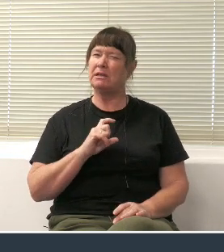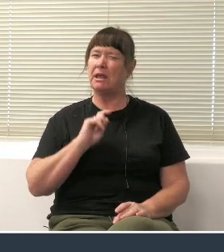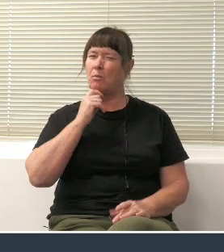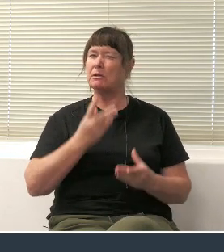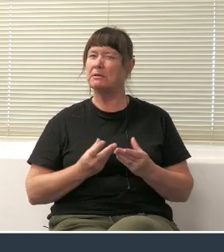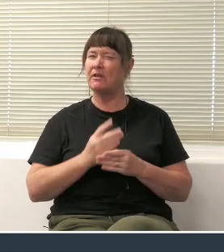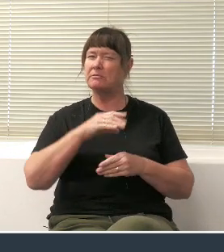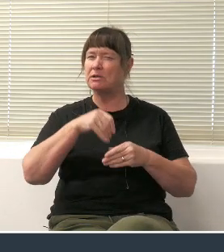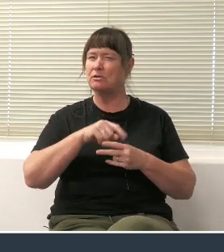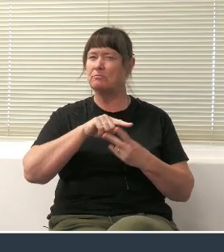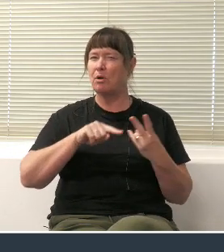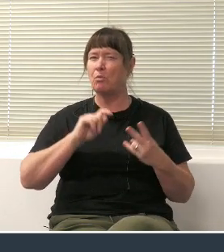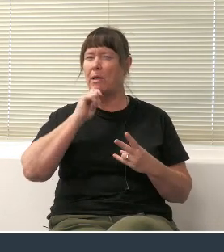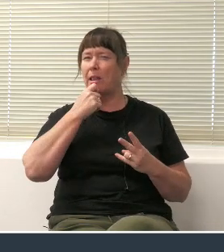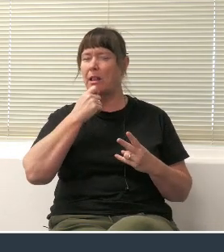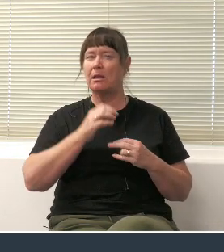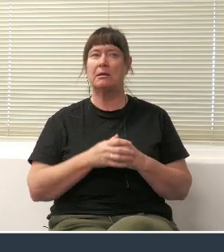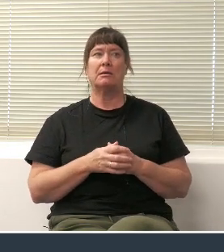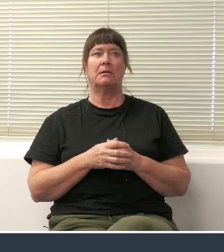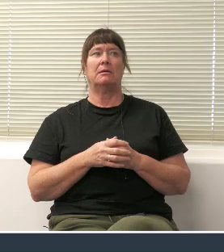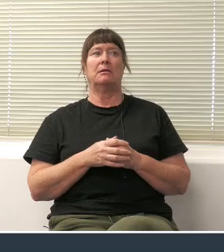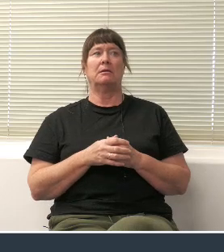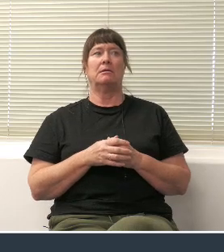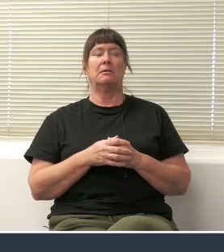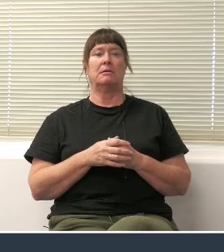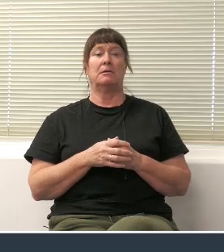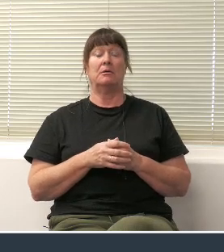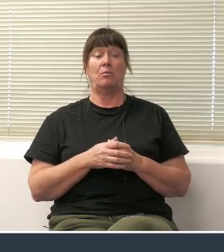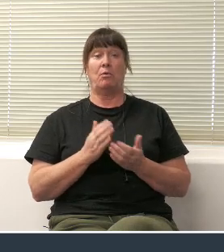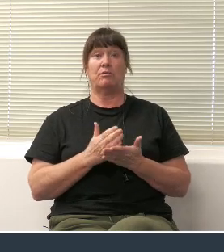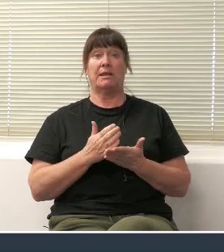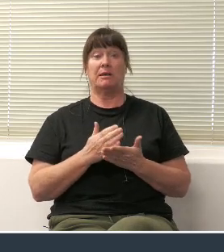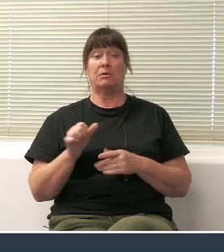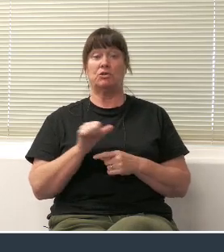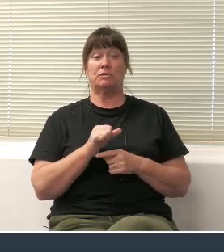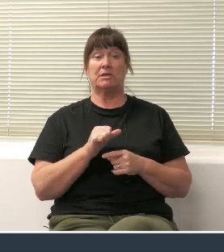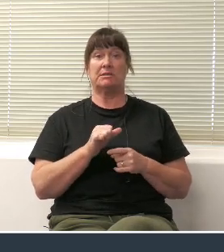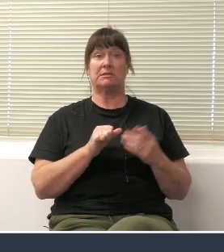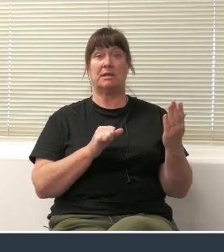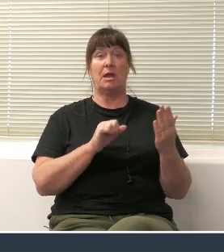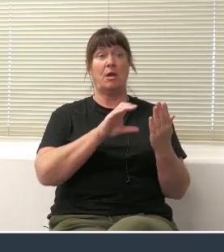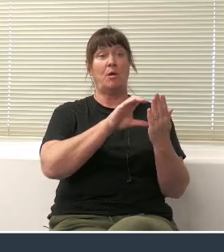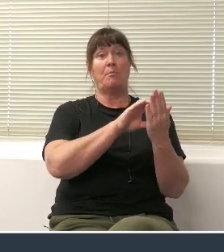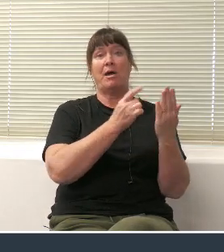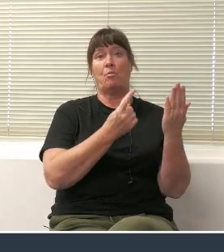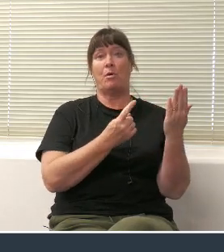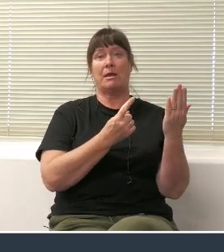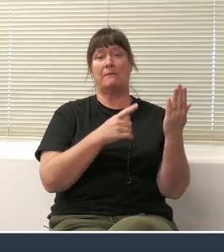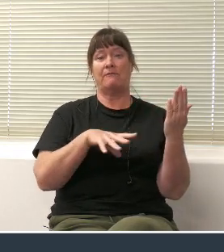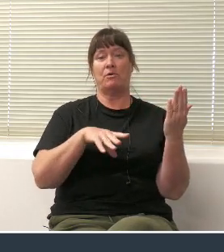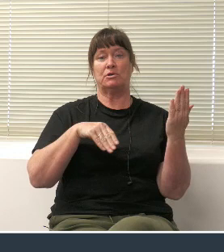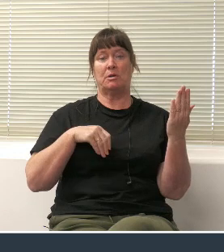developed? I think because, and what I would probably say is that we just put on the end of part one for adoption